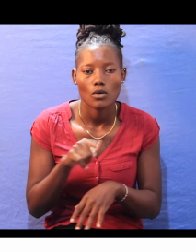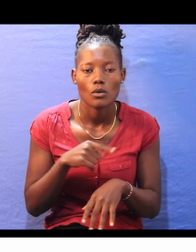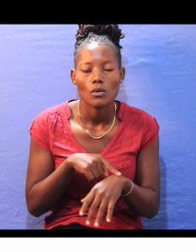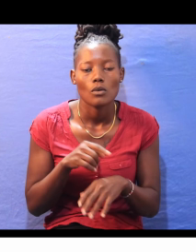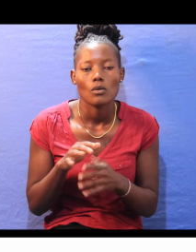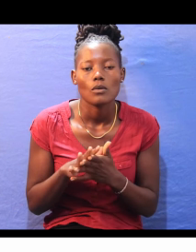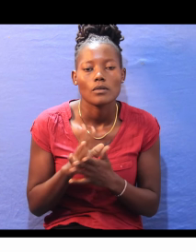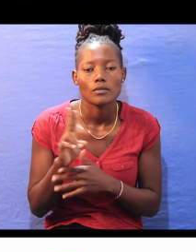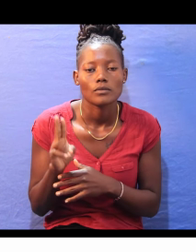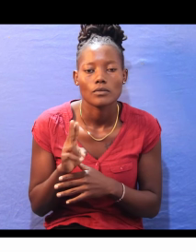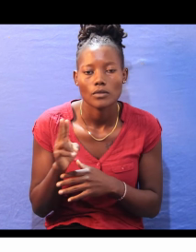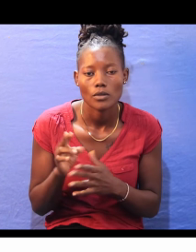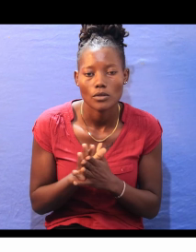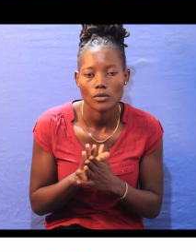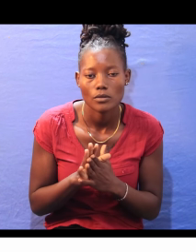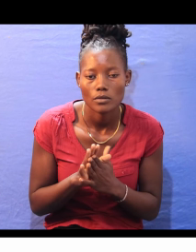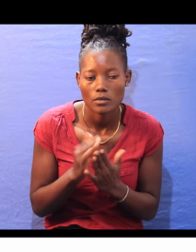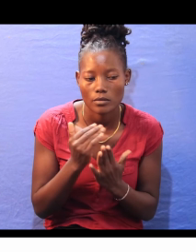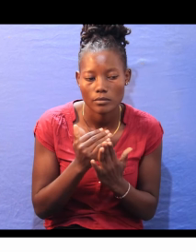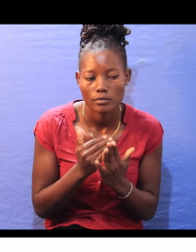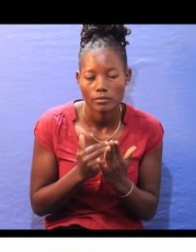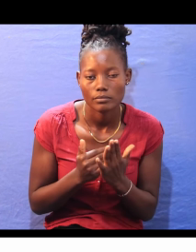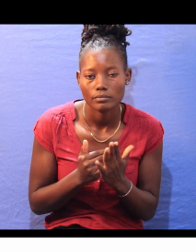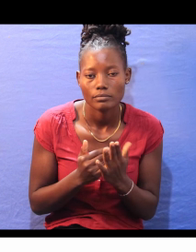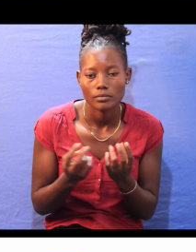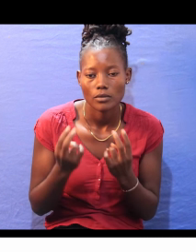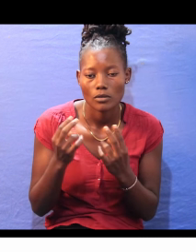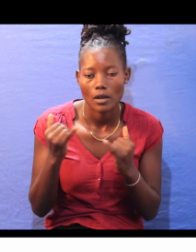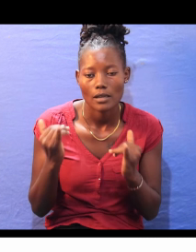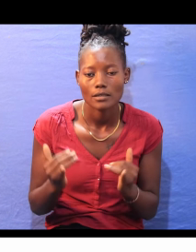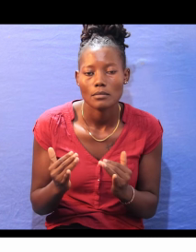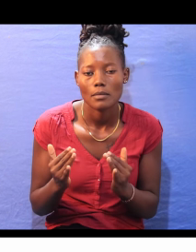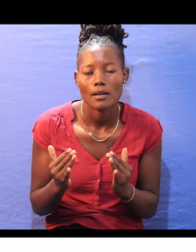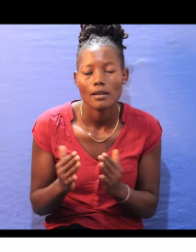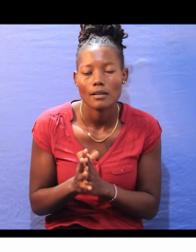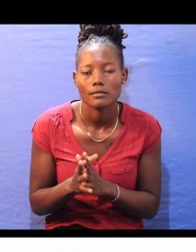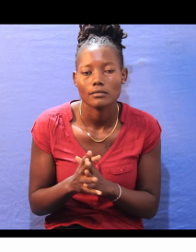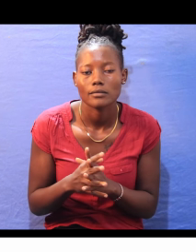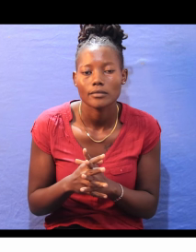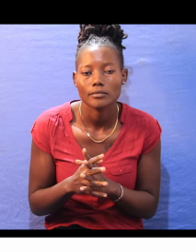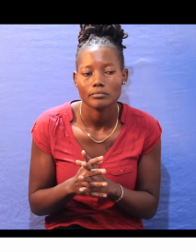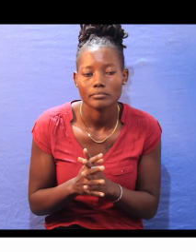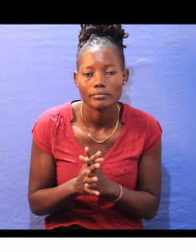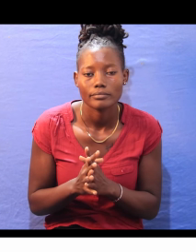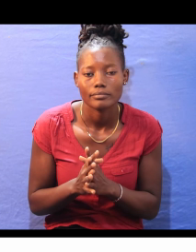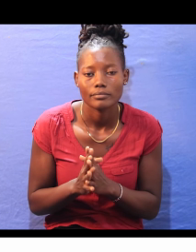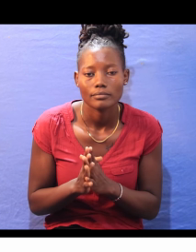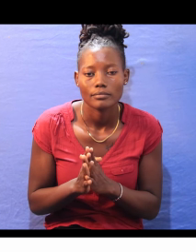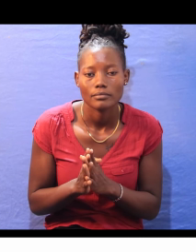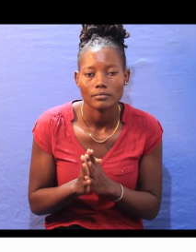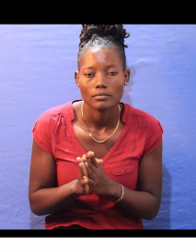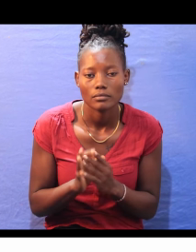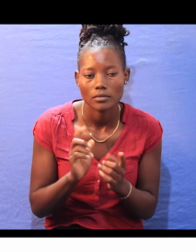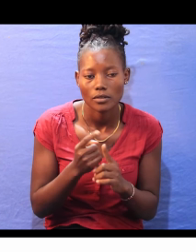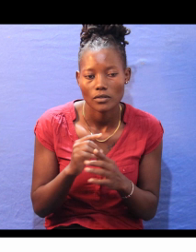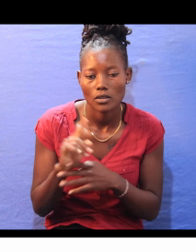for is we will use this curve to look at our athletes' sport needs. And